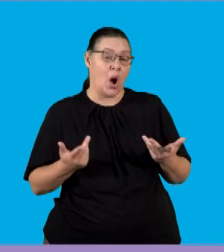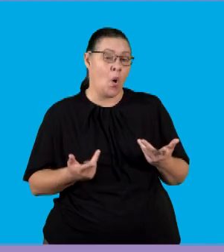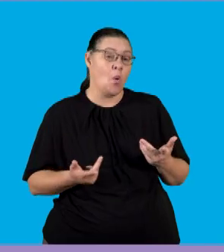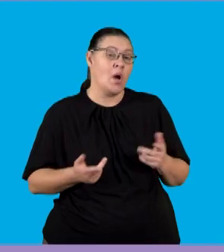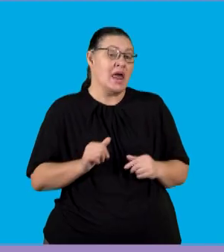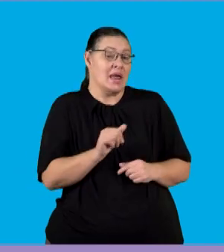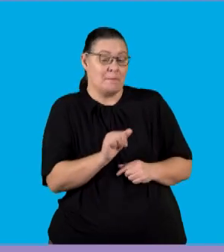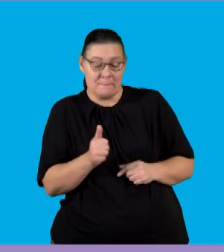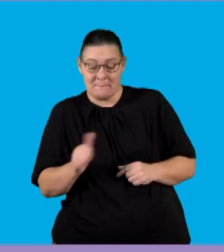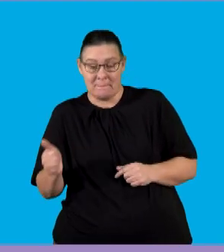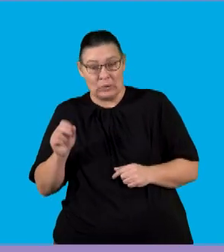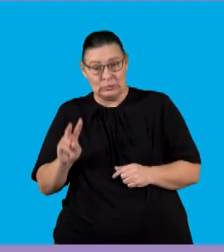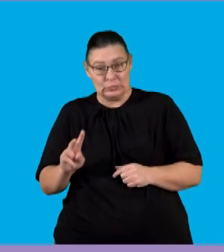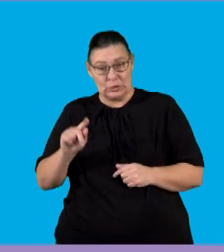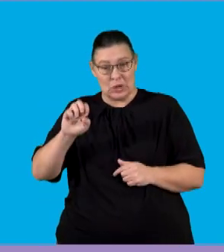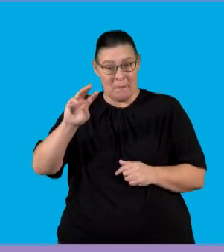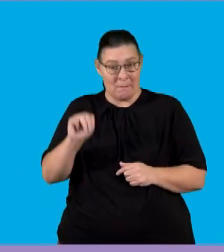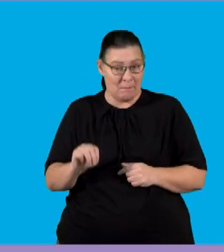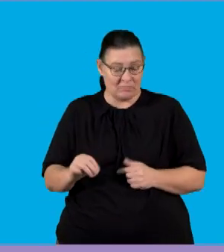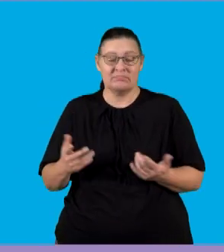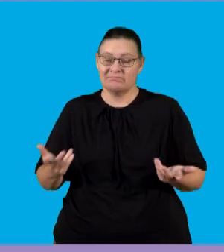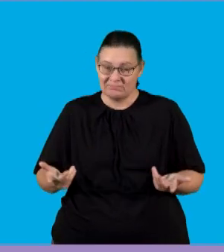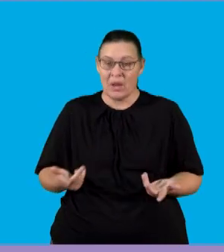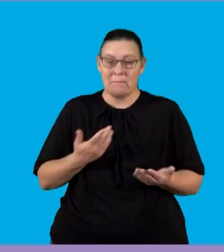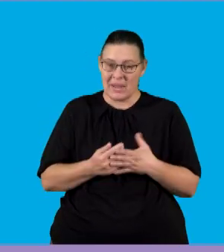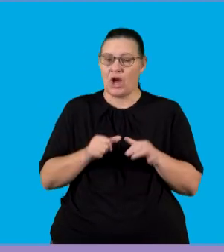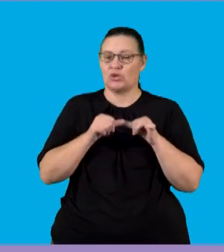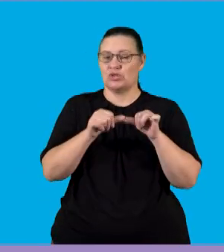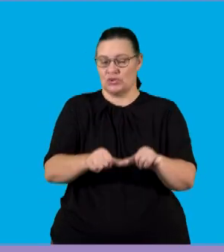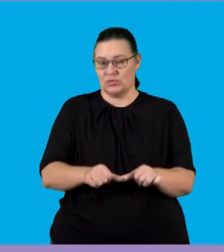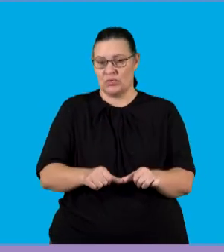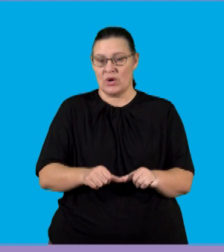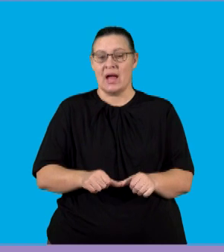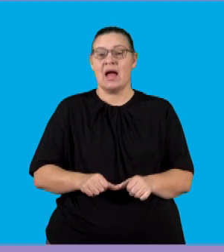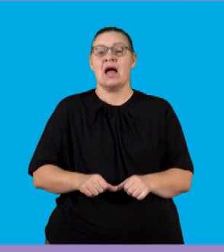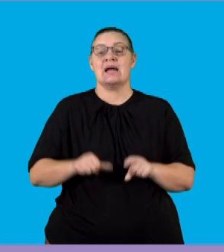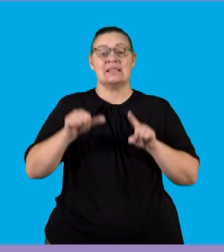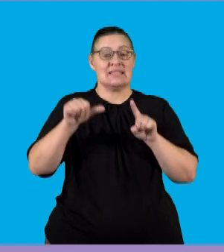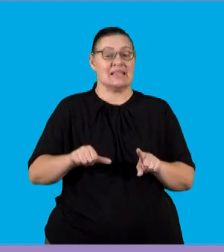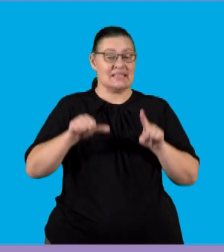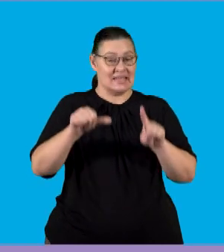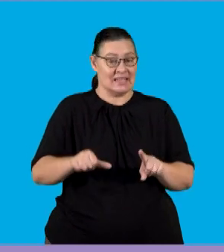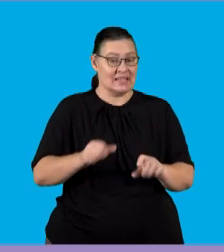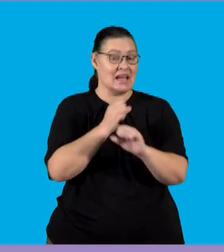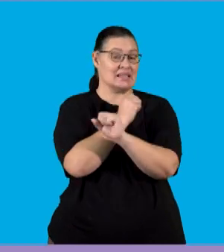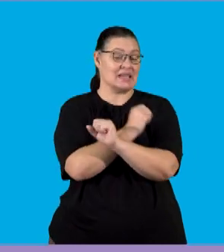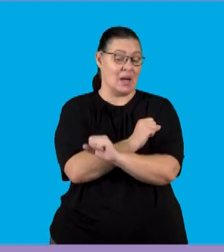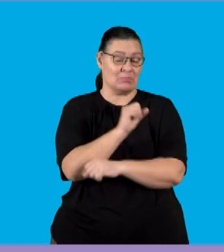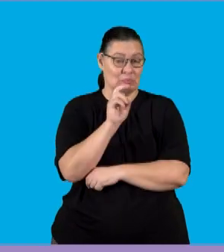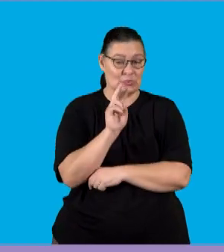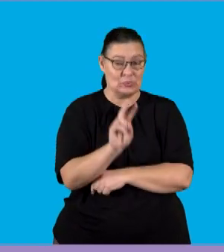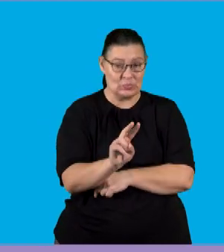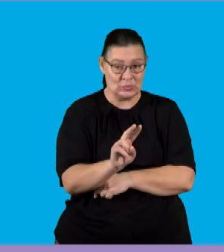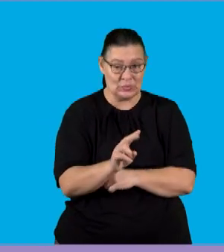we find those next 2 terms? Of course, we are just going to continue with this pattern. So we are looking for the next